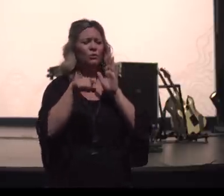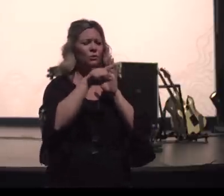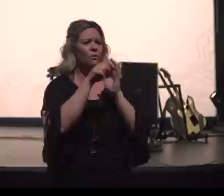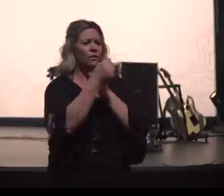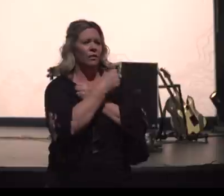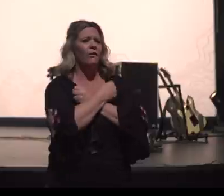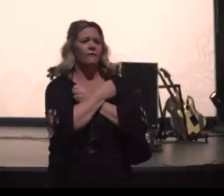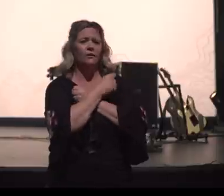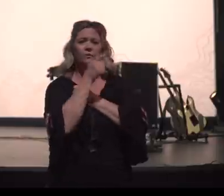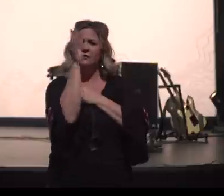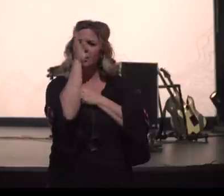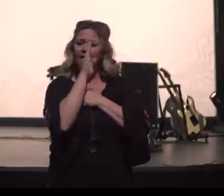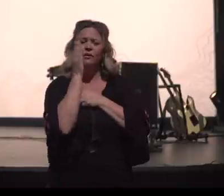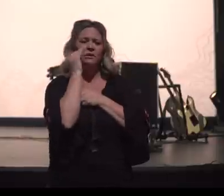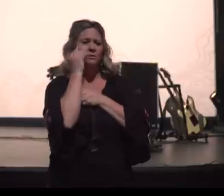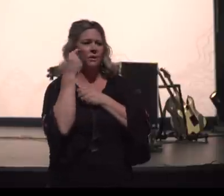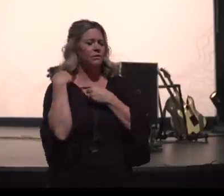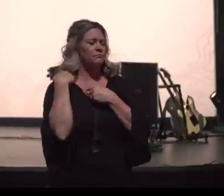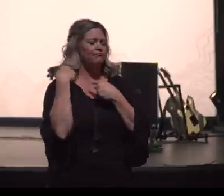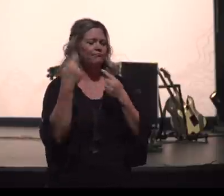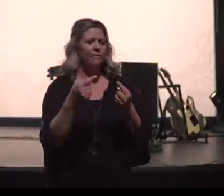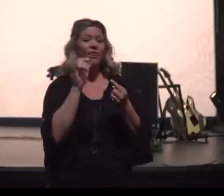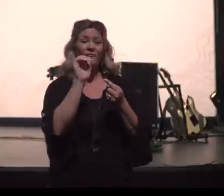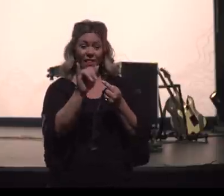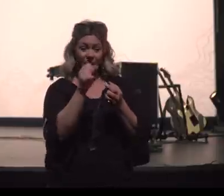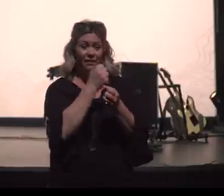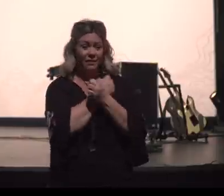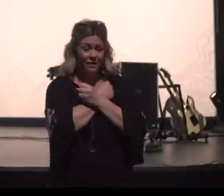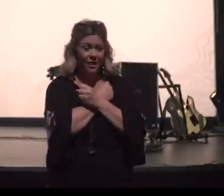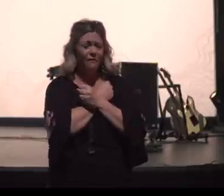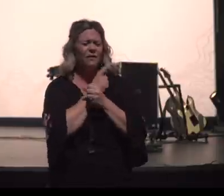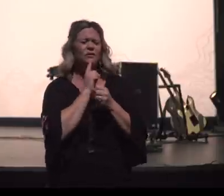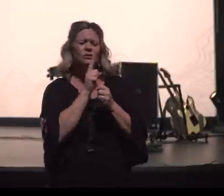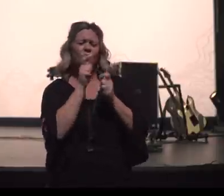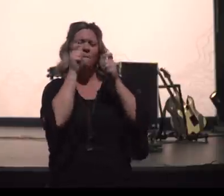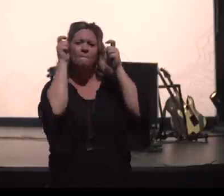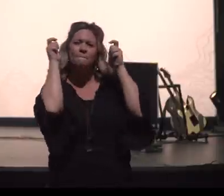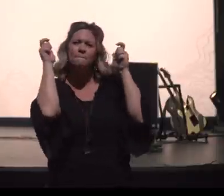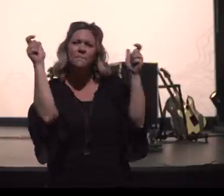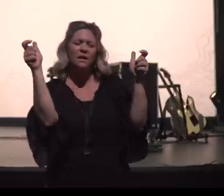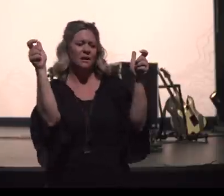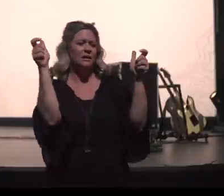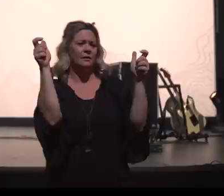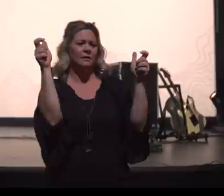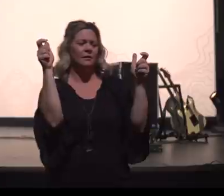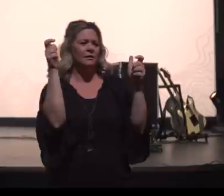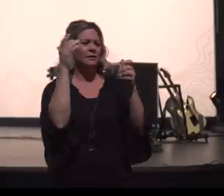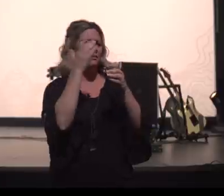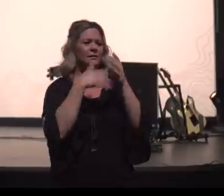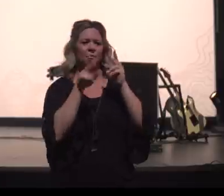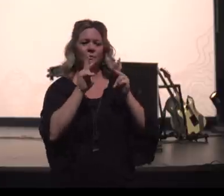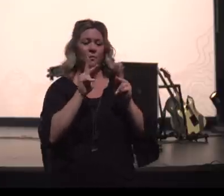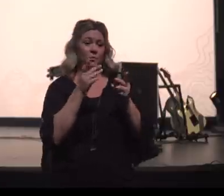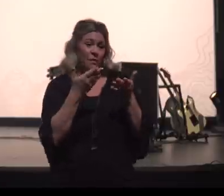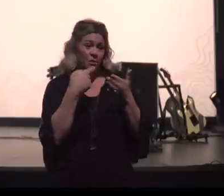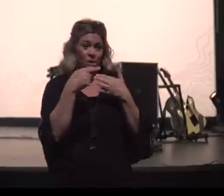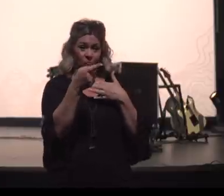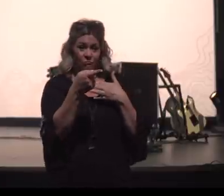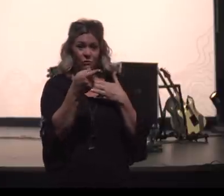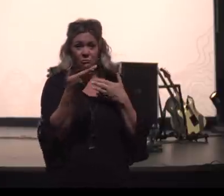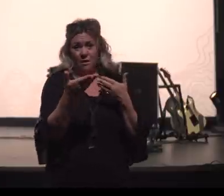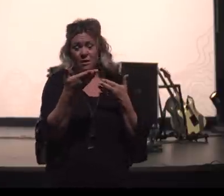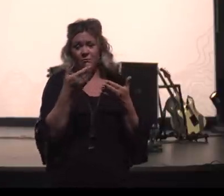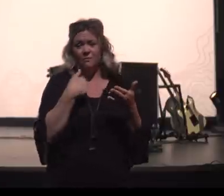never experienced in your life. And I'm telling you, that kind of love is so big that some people, maybe you've missed